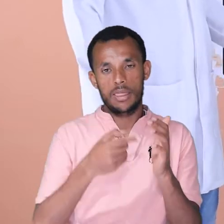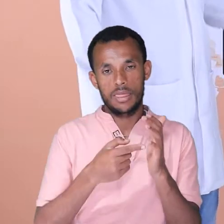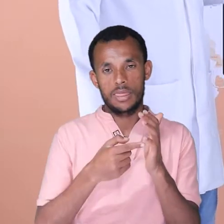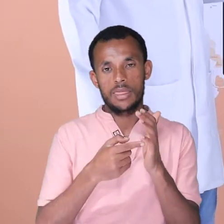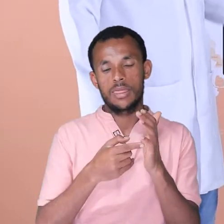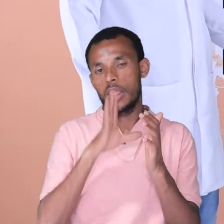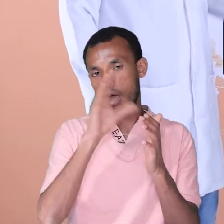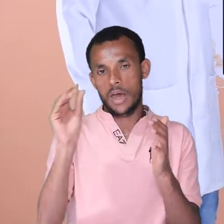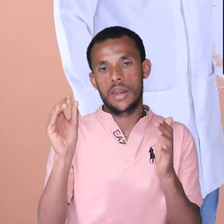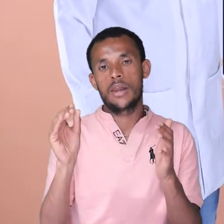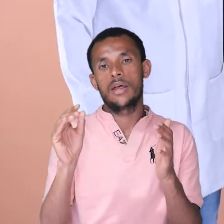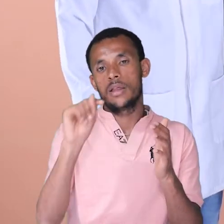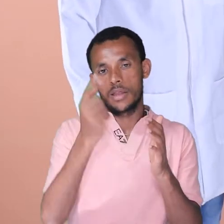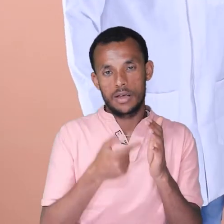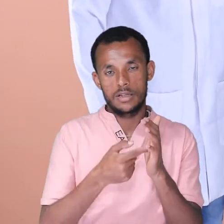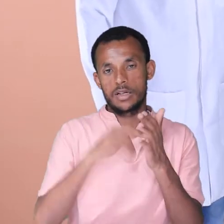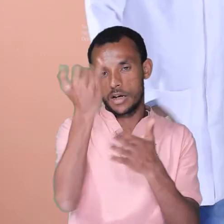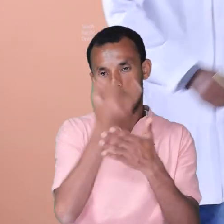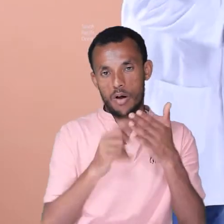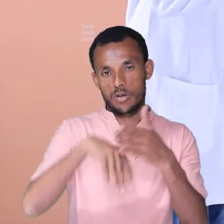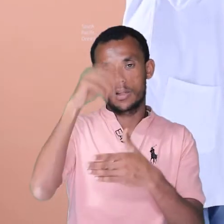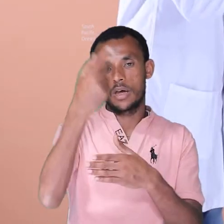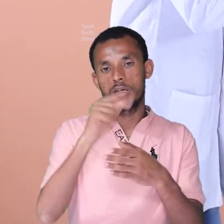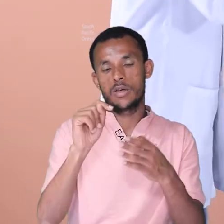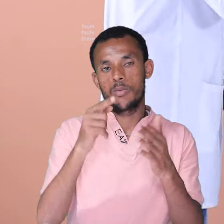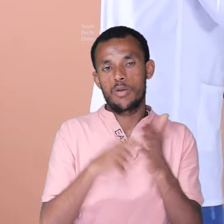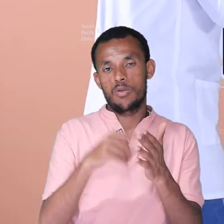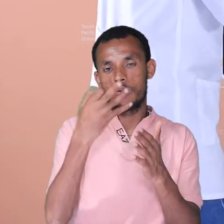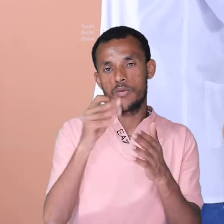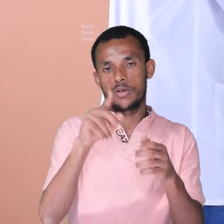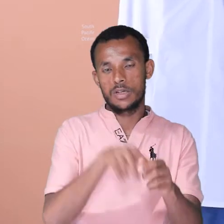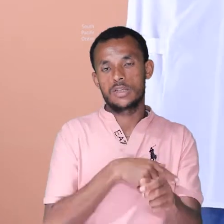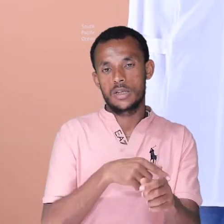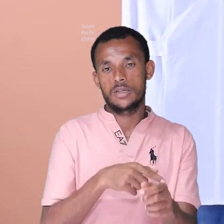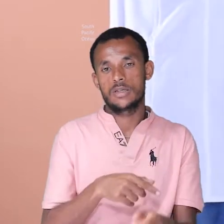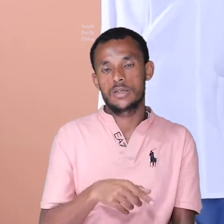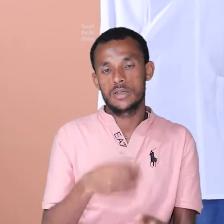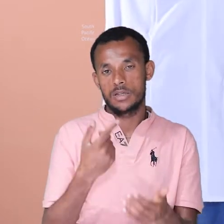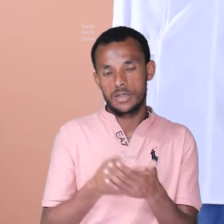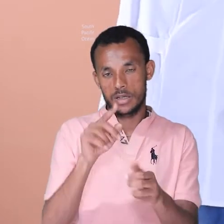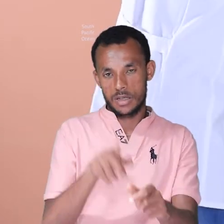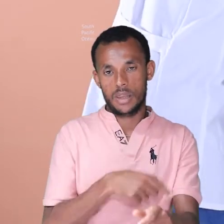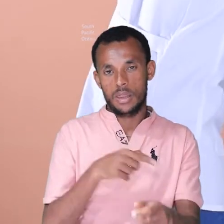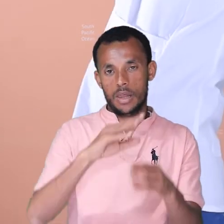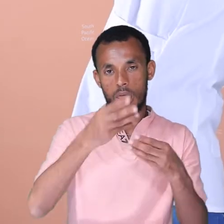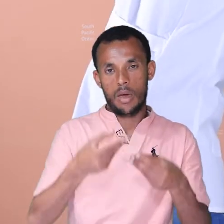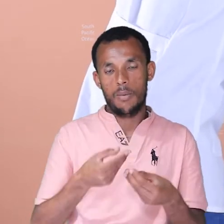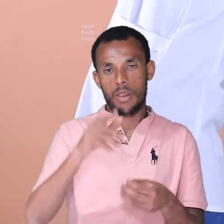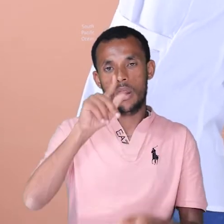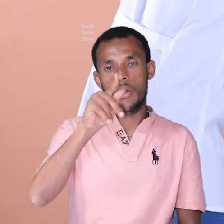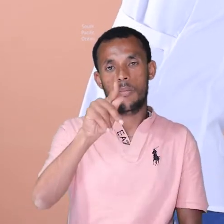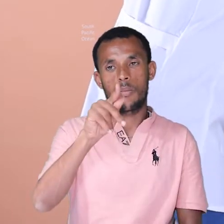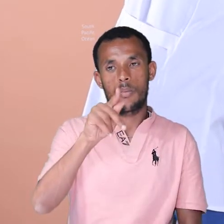from outside at a point of tangency, this is the distance. What is the distance? Here given by